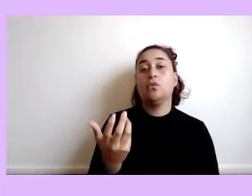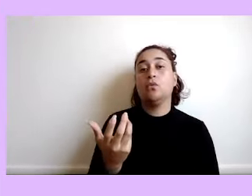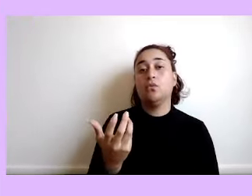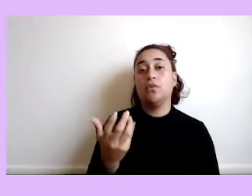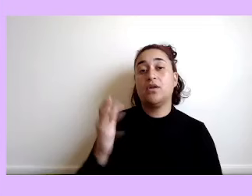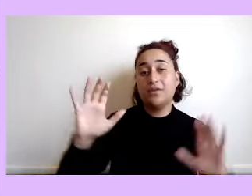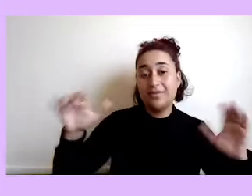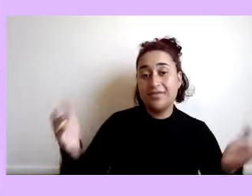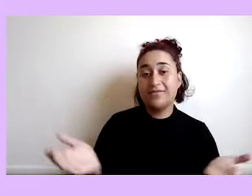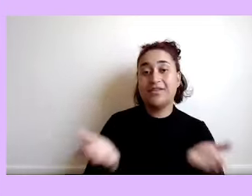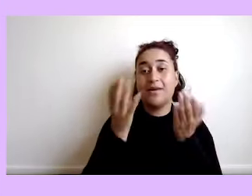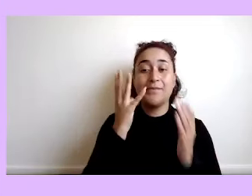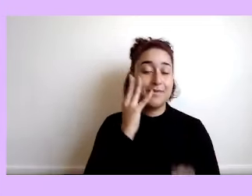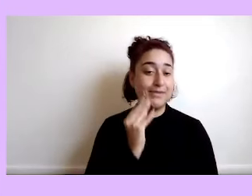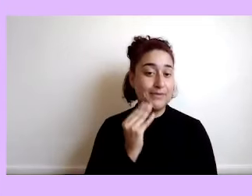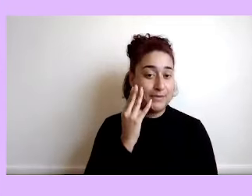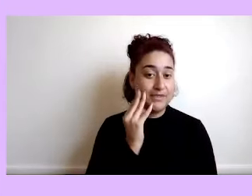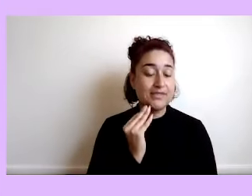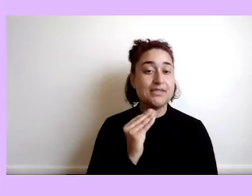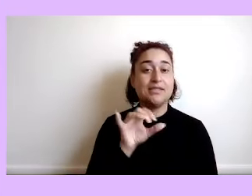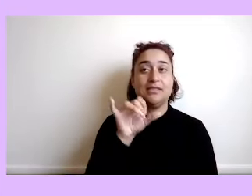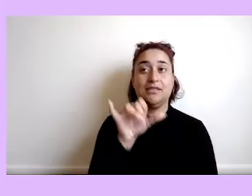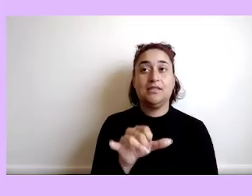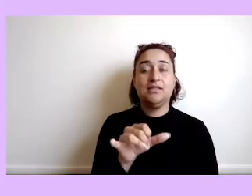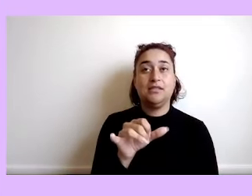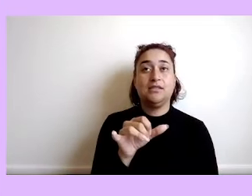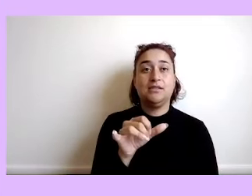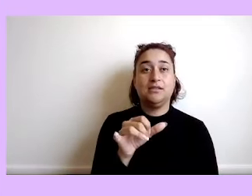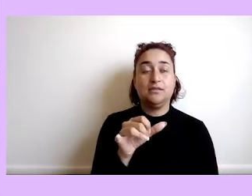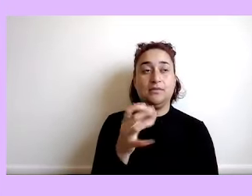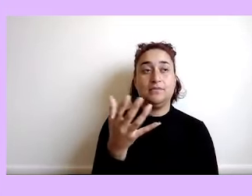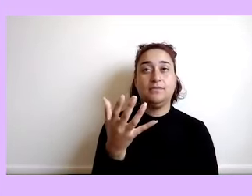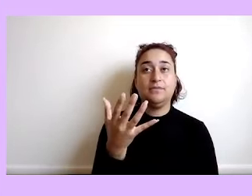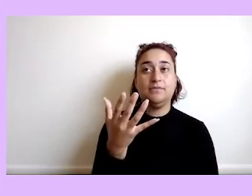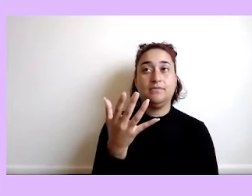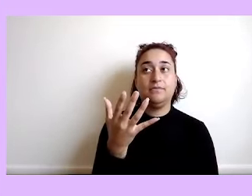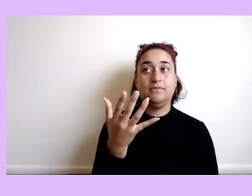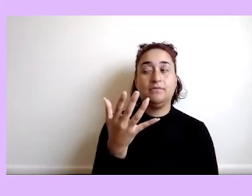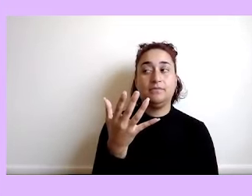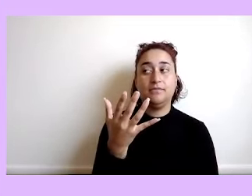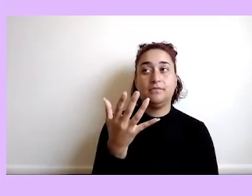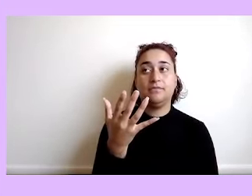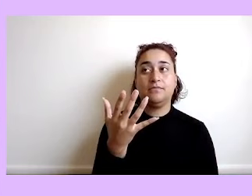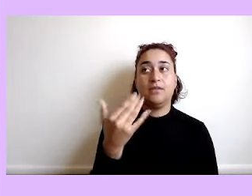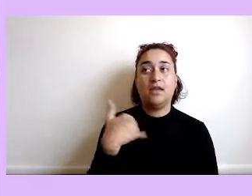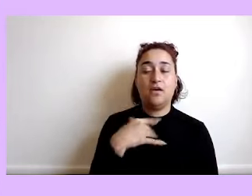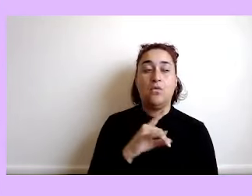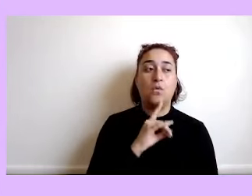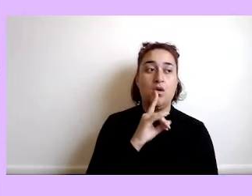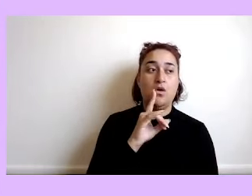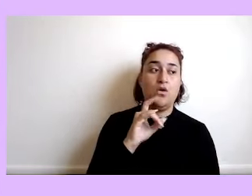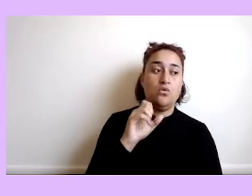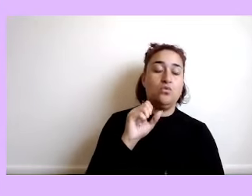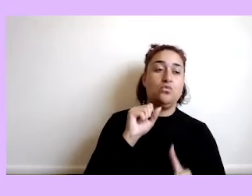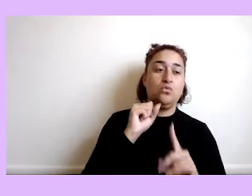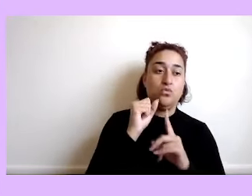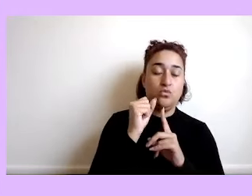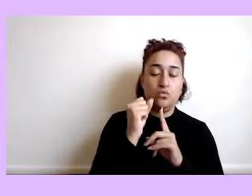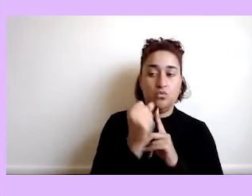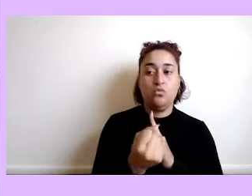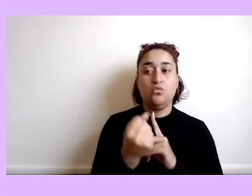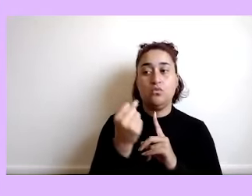up experiences that are, you know, bearing, you know, real social, political realities that